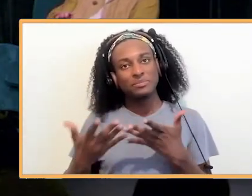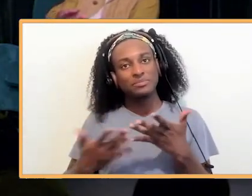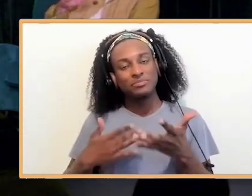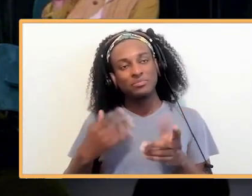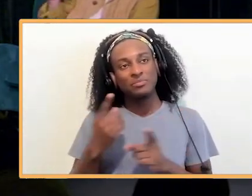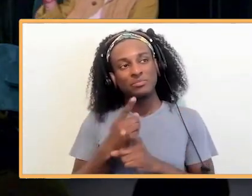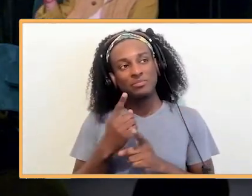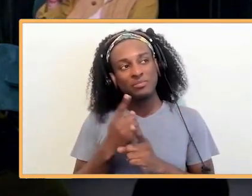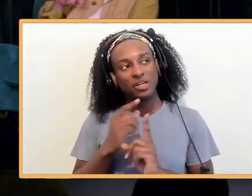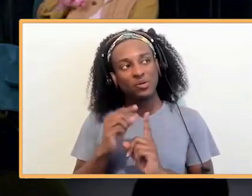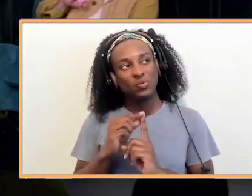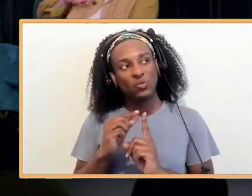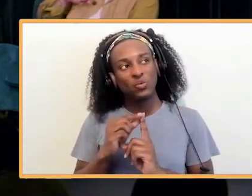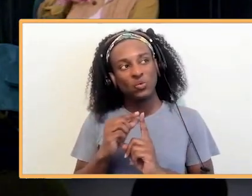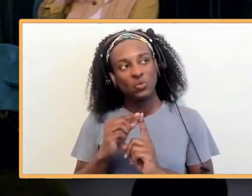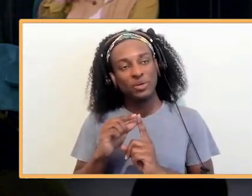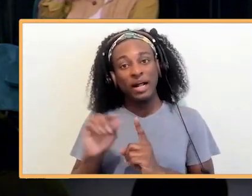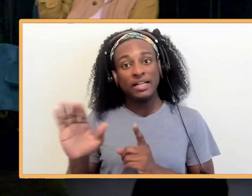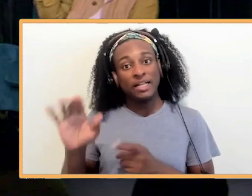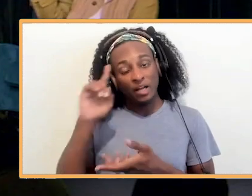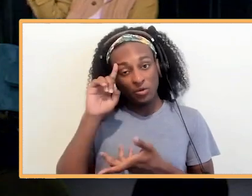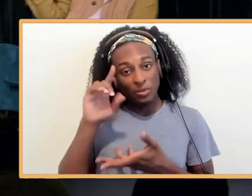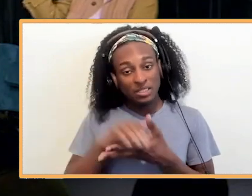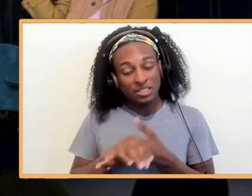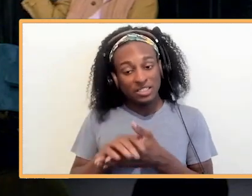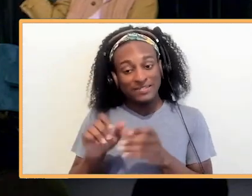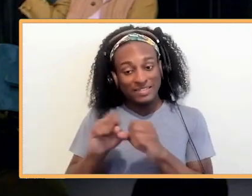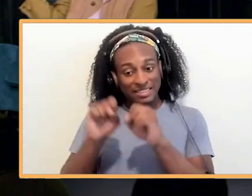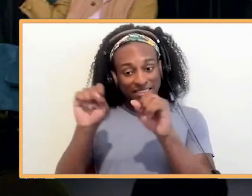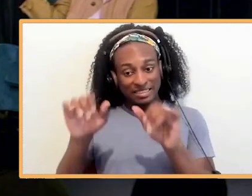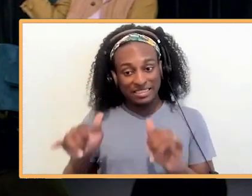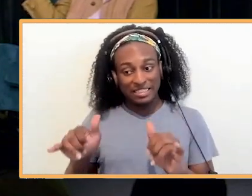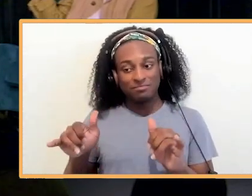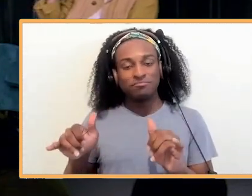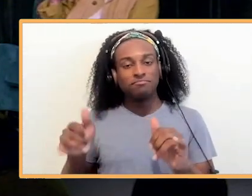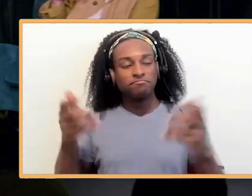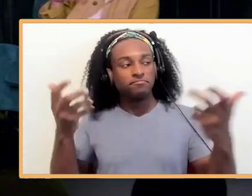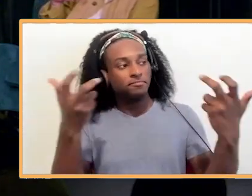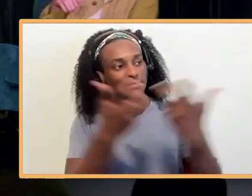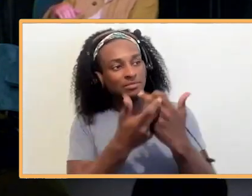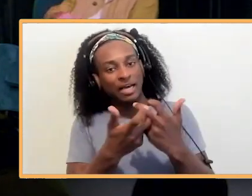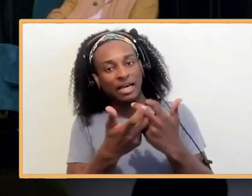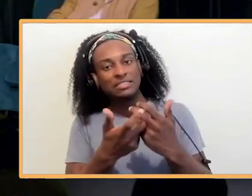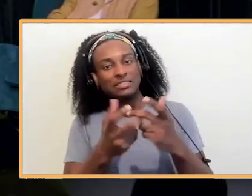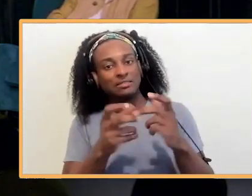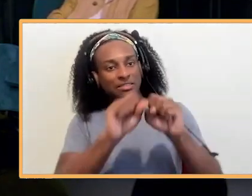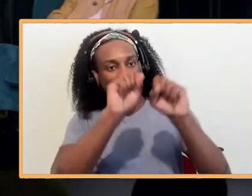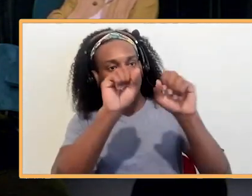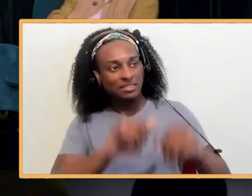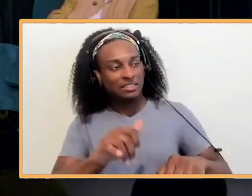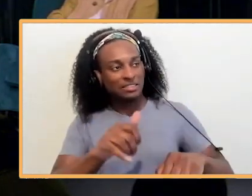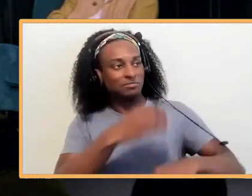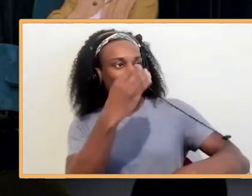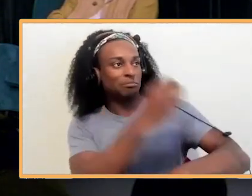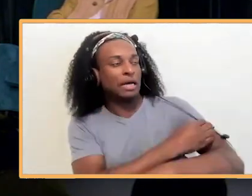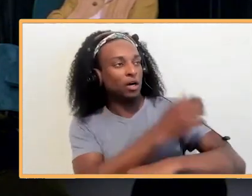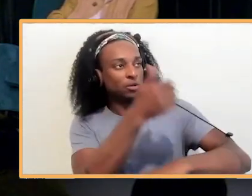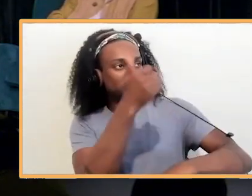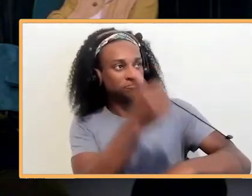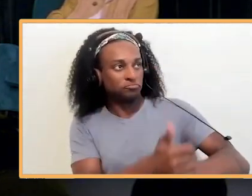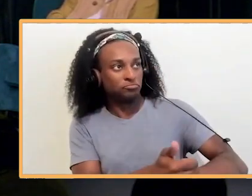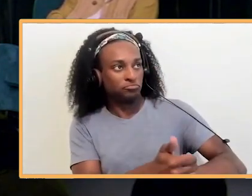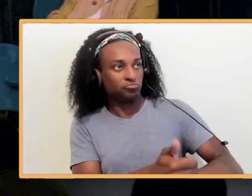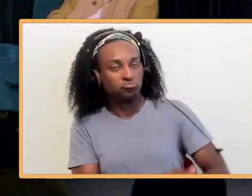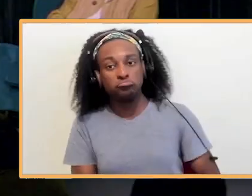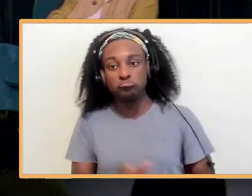one, it's more aligned with the systems and structures of power. Two, it's really